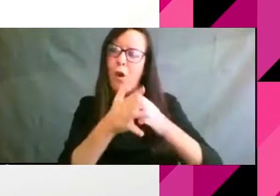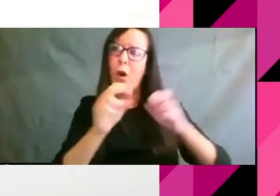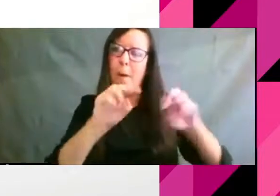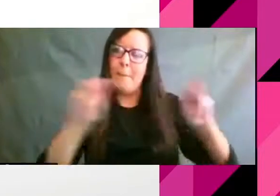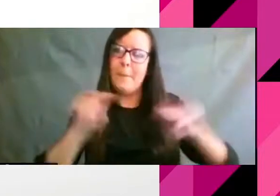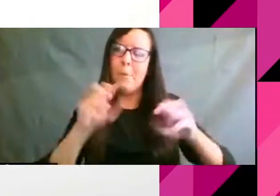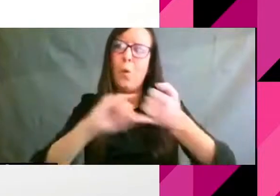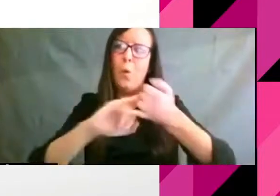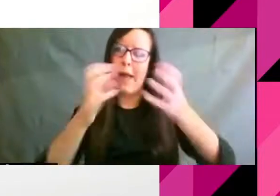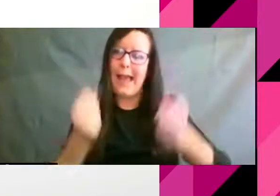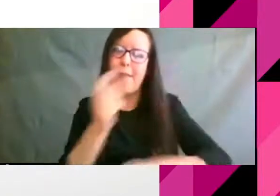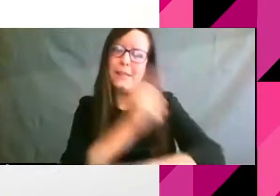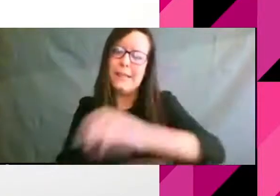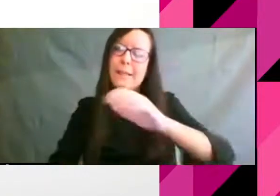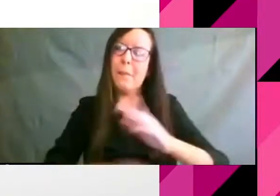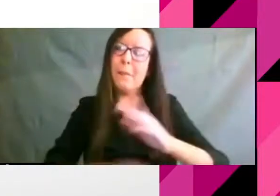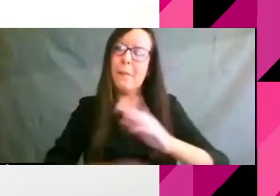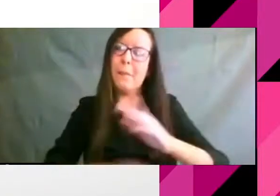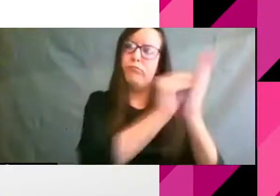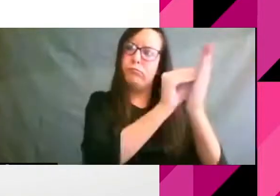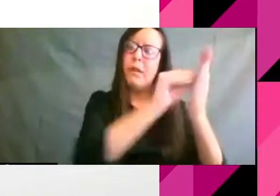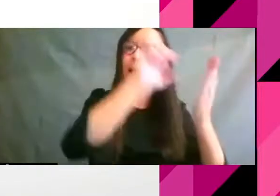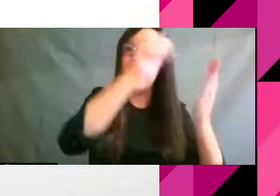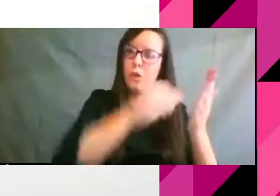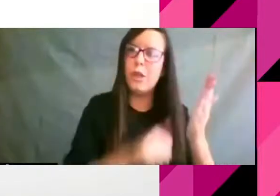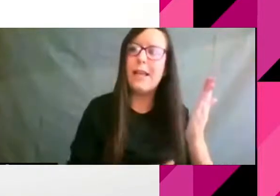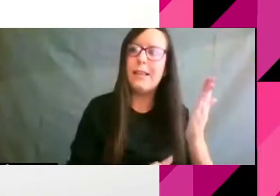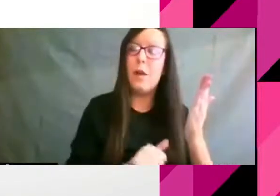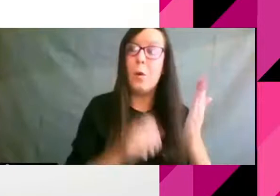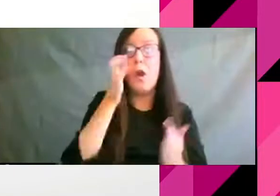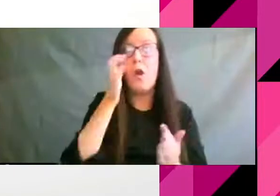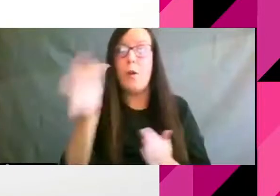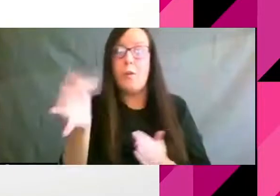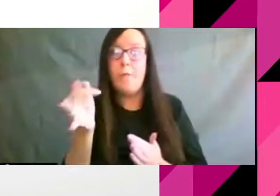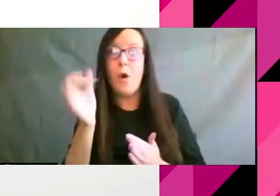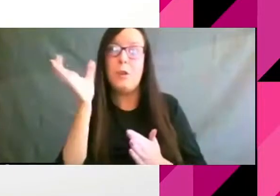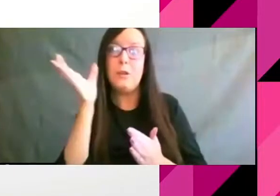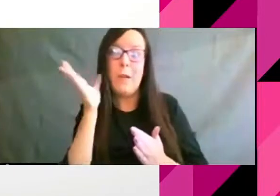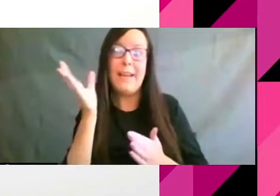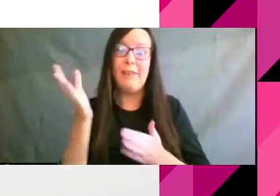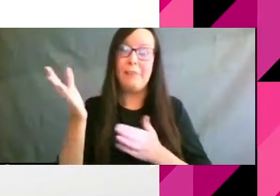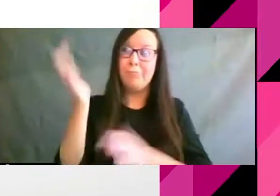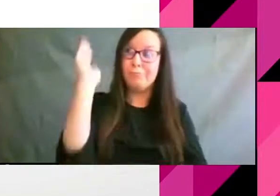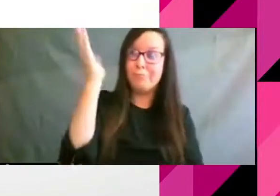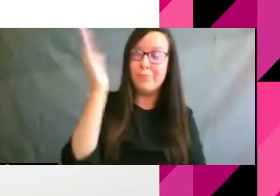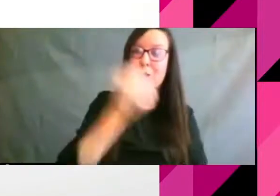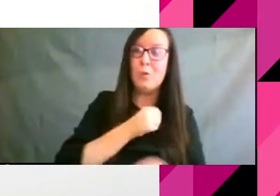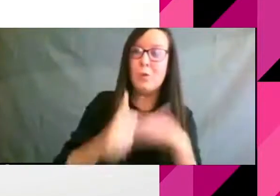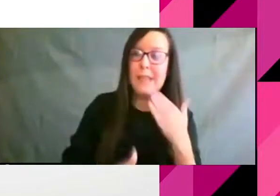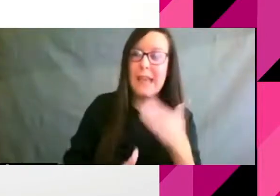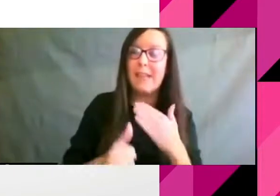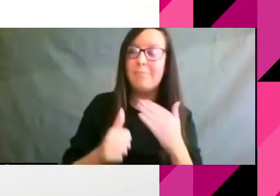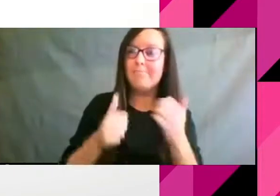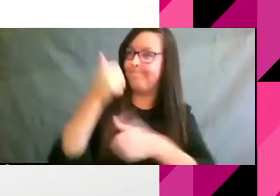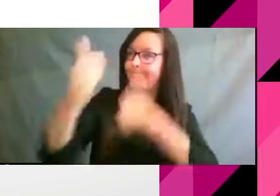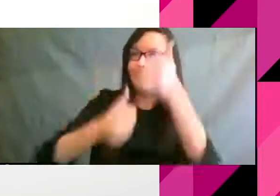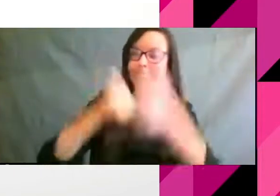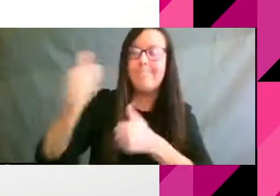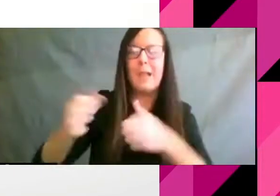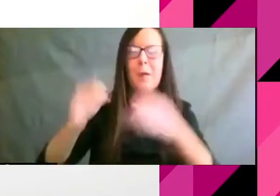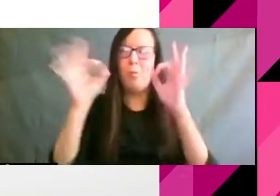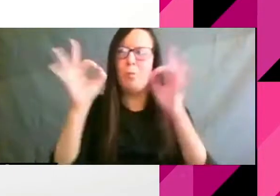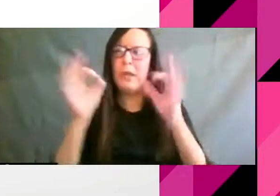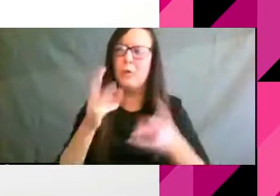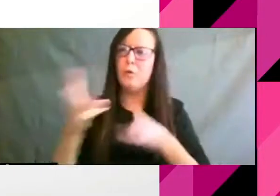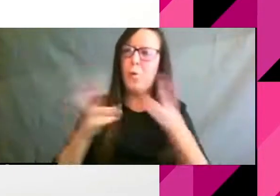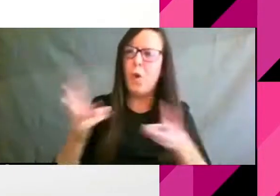agenda. And we look forward to hearing some of her insights in this regard today. I want to acknowledge all of her excellent work on behalf of